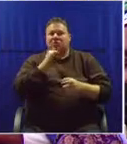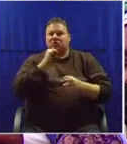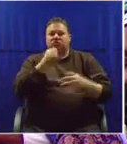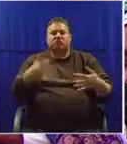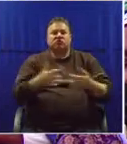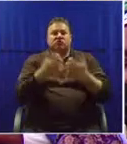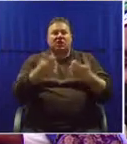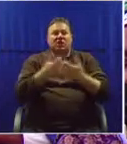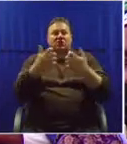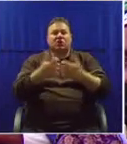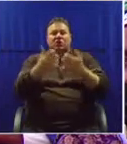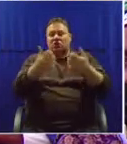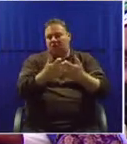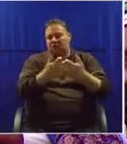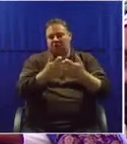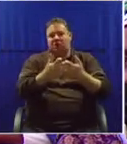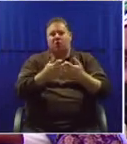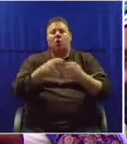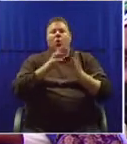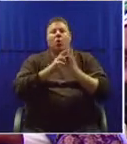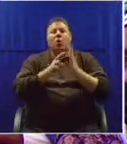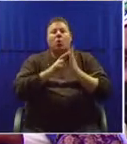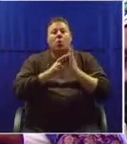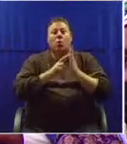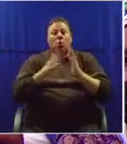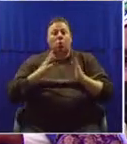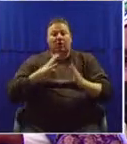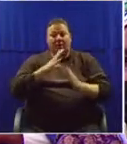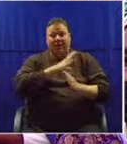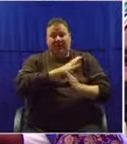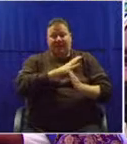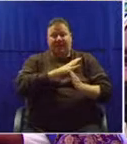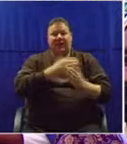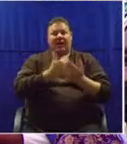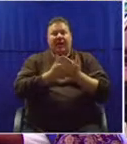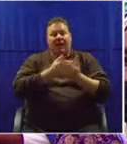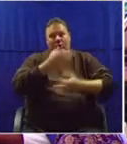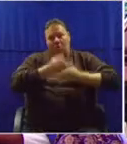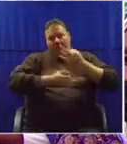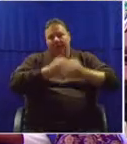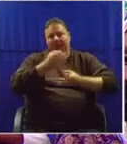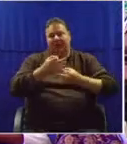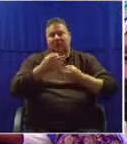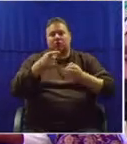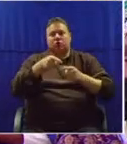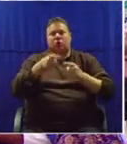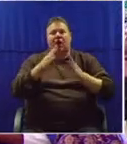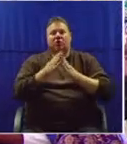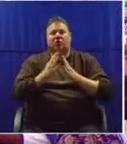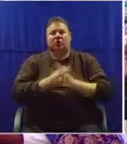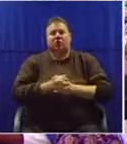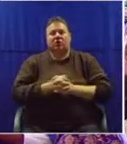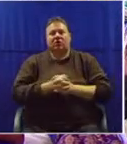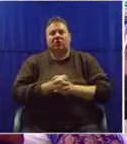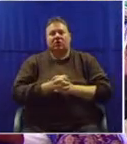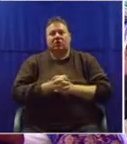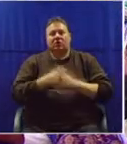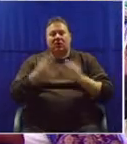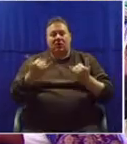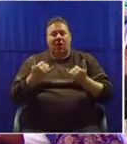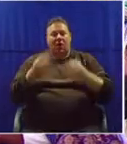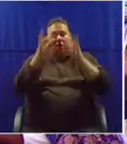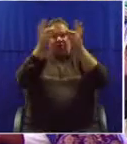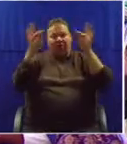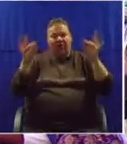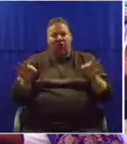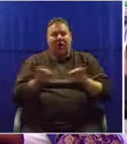the Rules Committee that can make a recommendation to the House. I want to say, Honorable Speaker, since you have framed a ruling